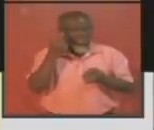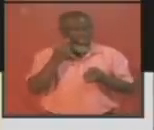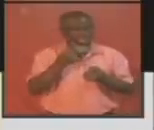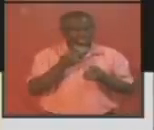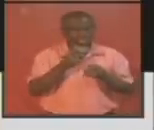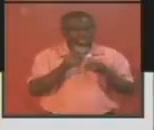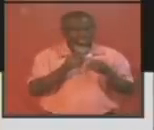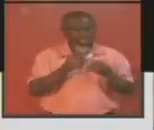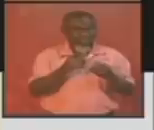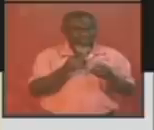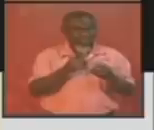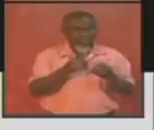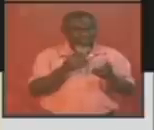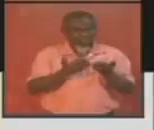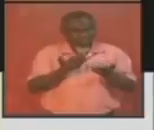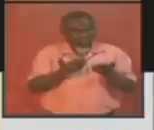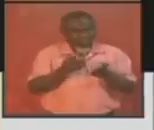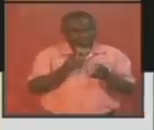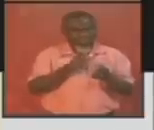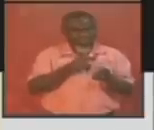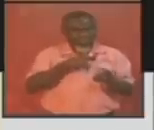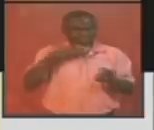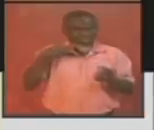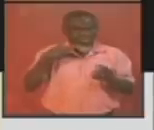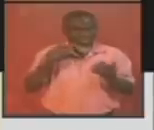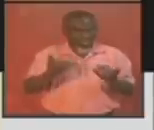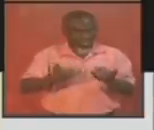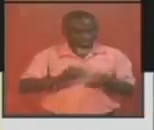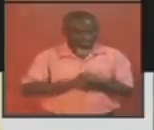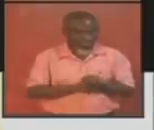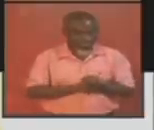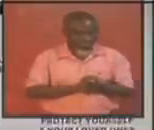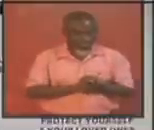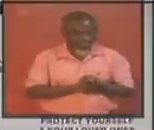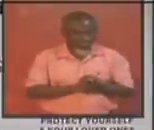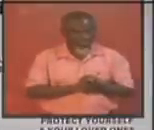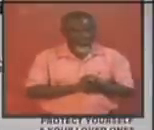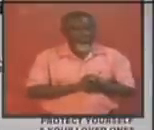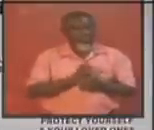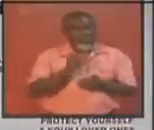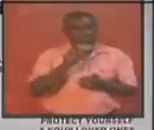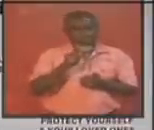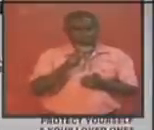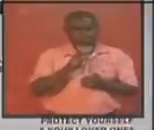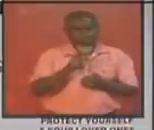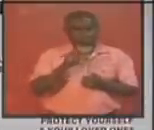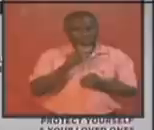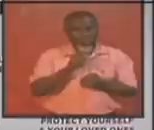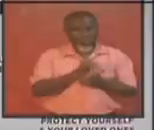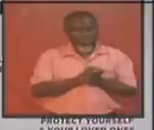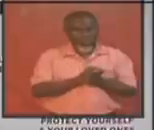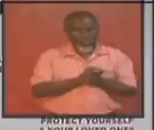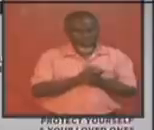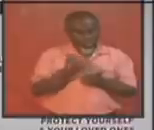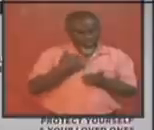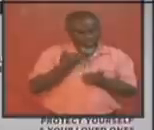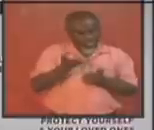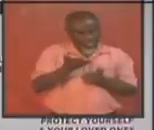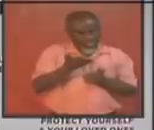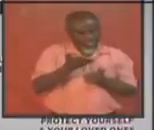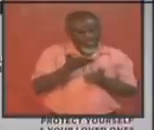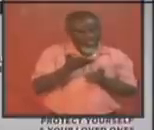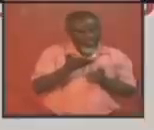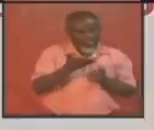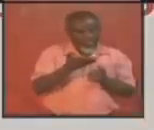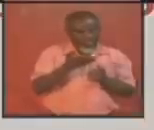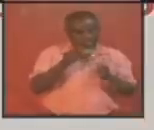what is the level of threat with this virus? Okay, yeah, so it is in the release, but I'll go through it. So